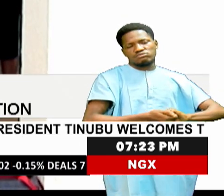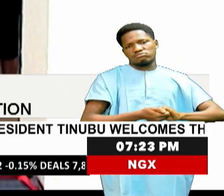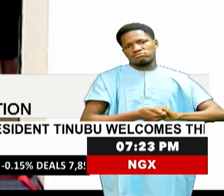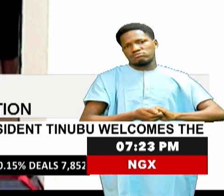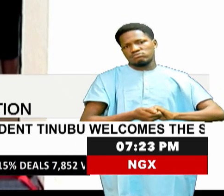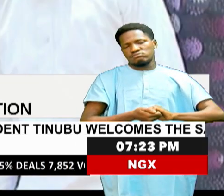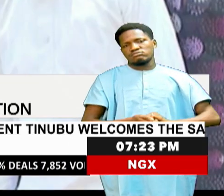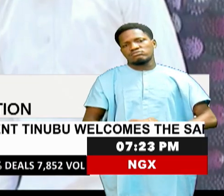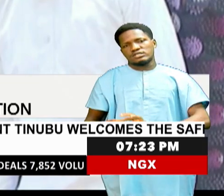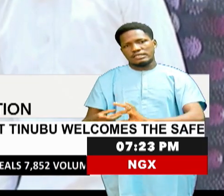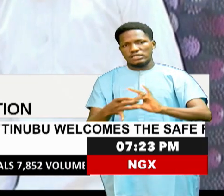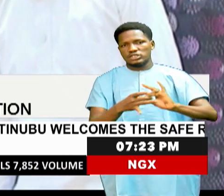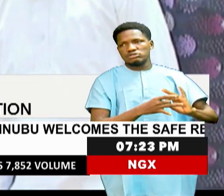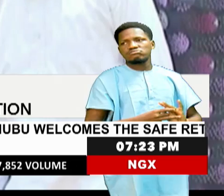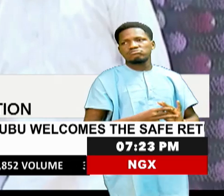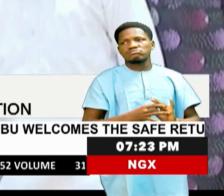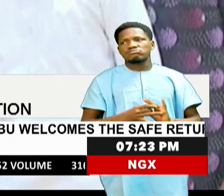synergy.